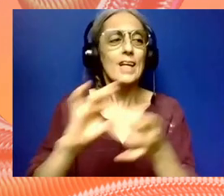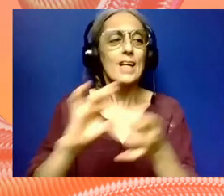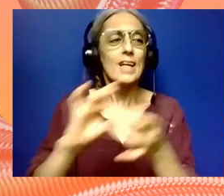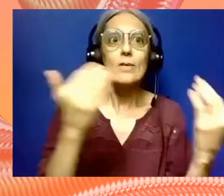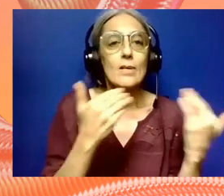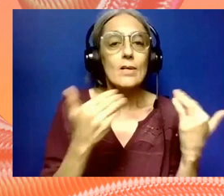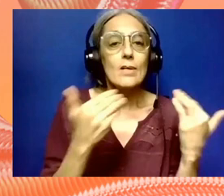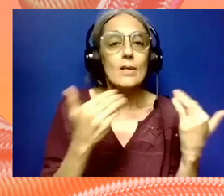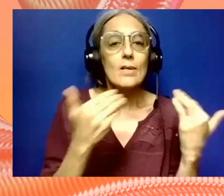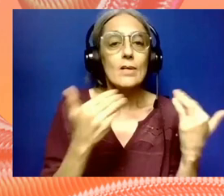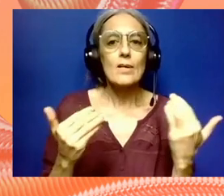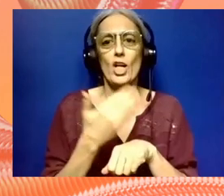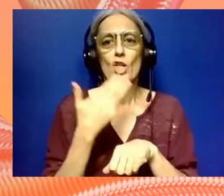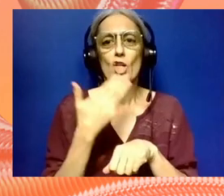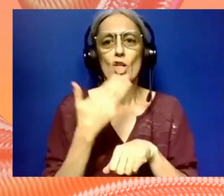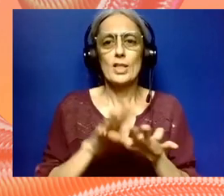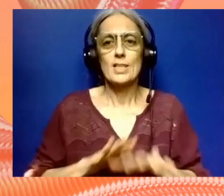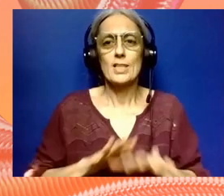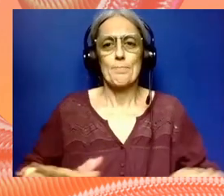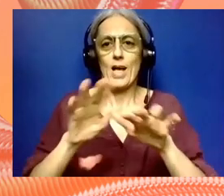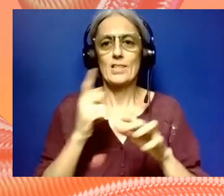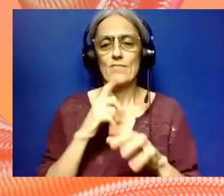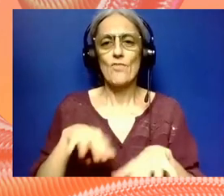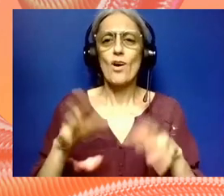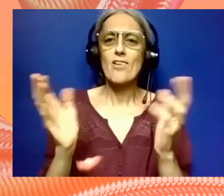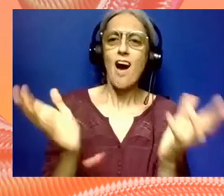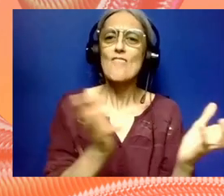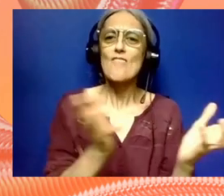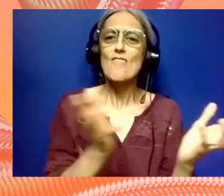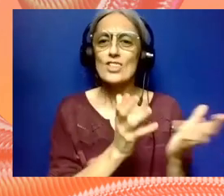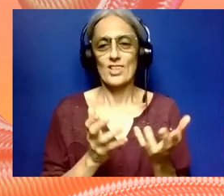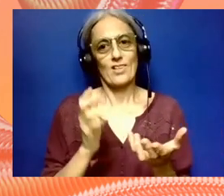conversation. Yeah. And I went to